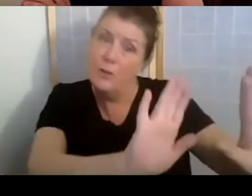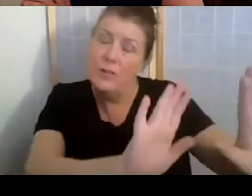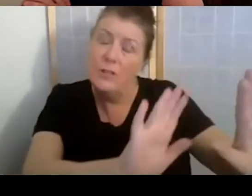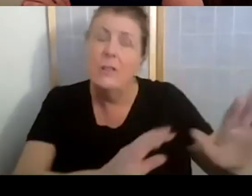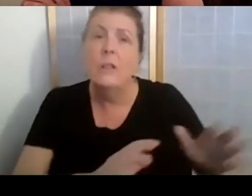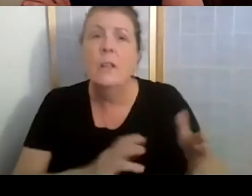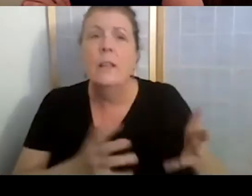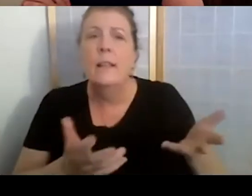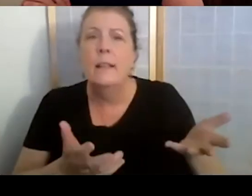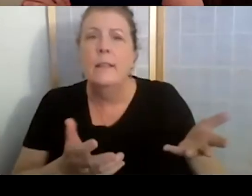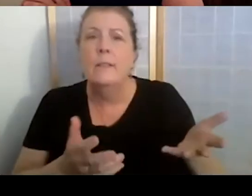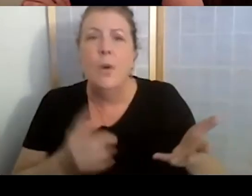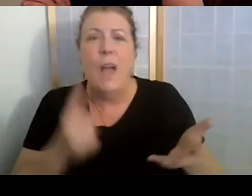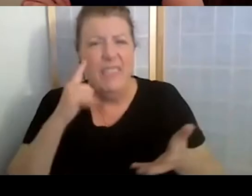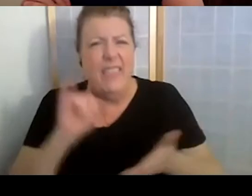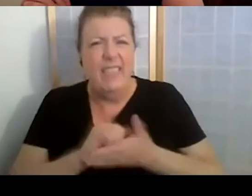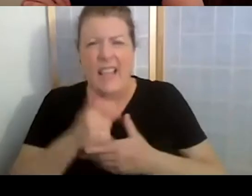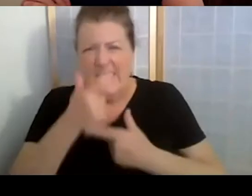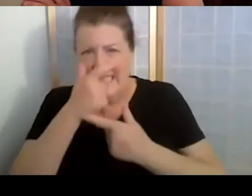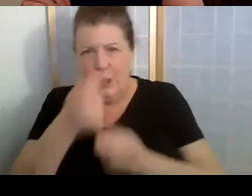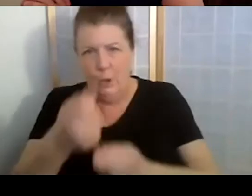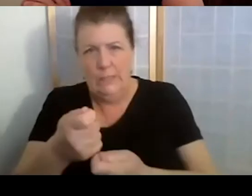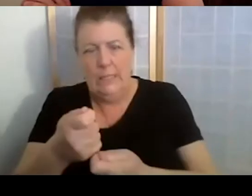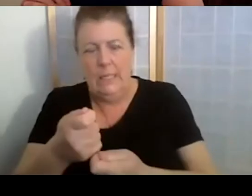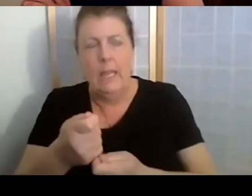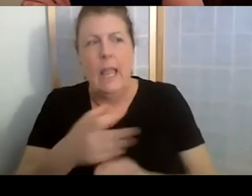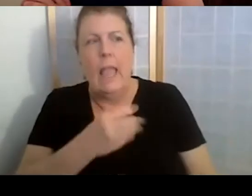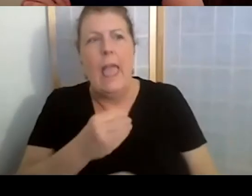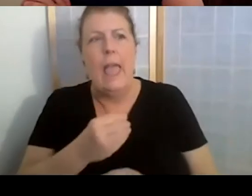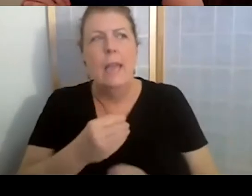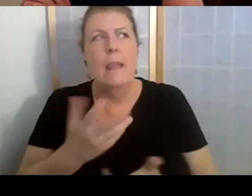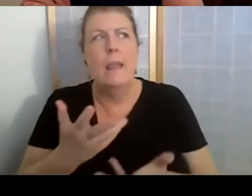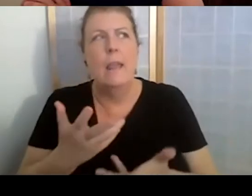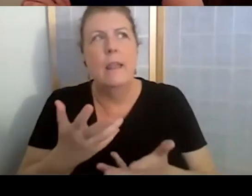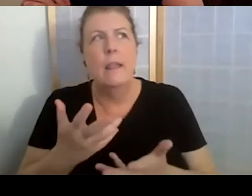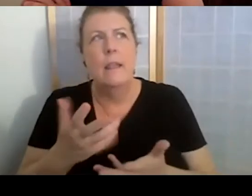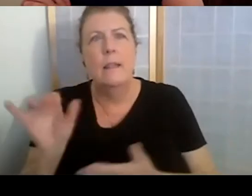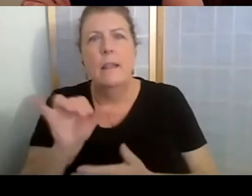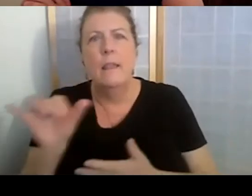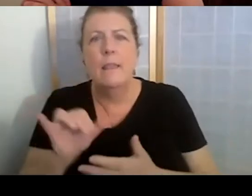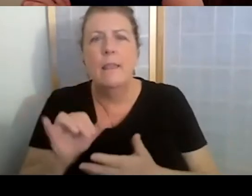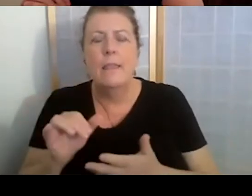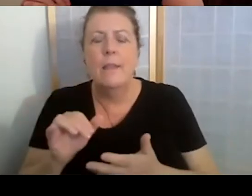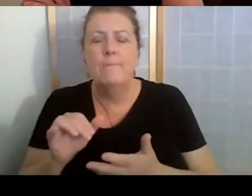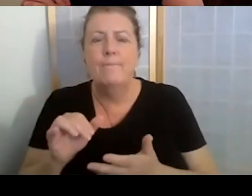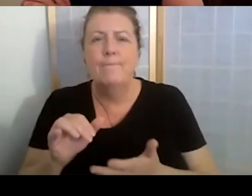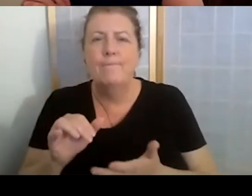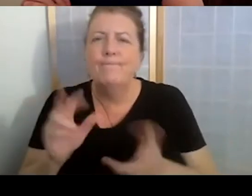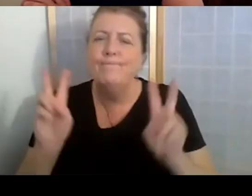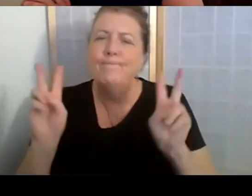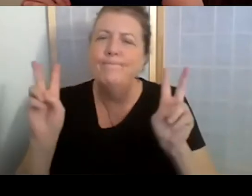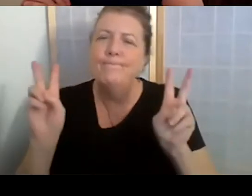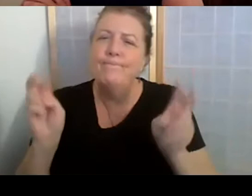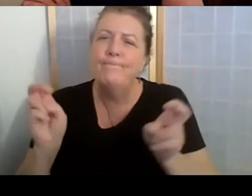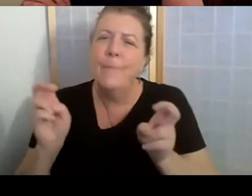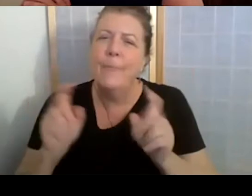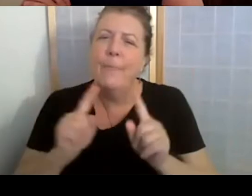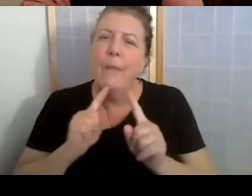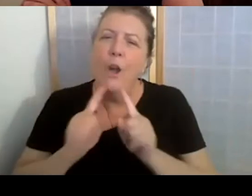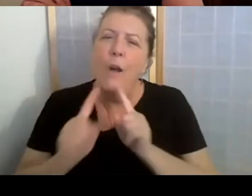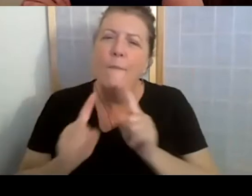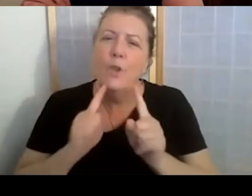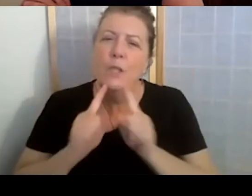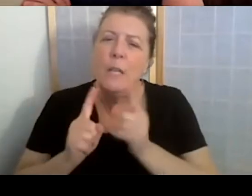So I think that's very interesting. I think the sort of conversation is interesting. And that's what we try to do in the show, is